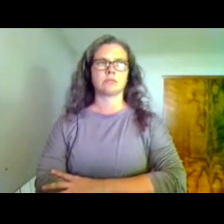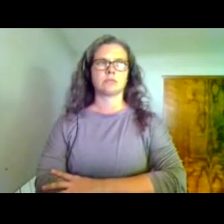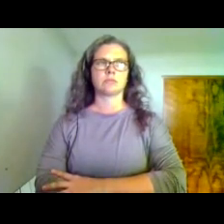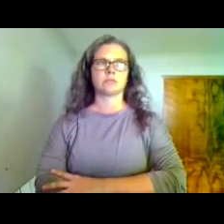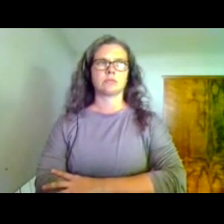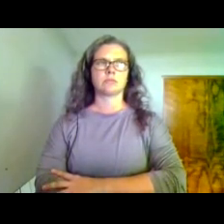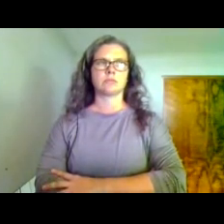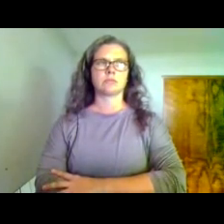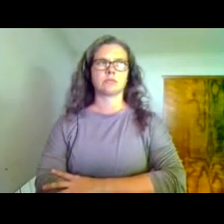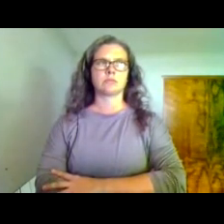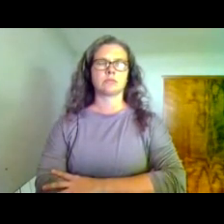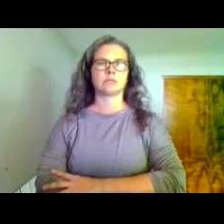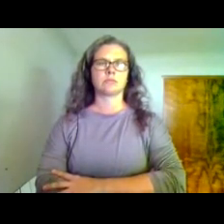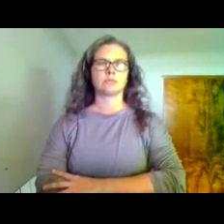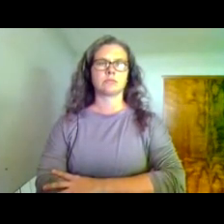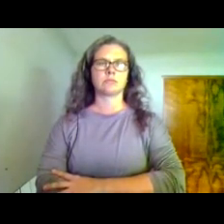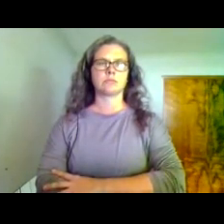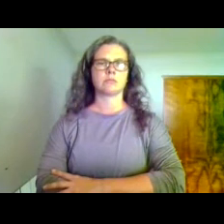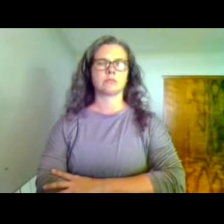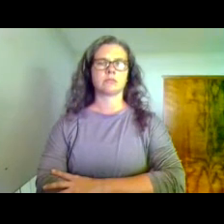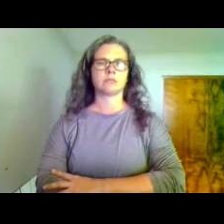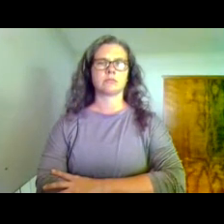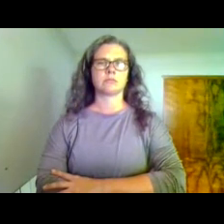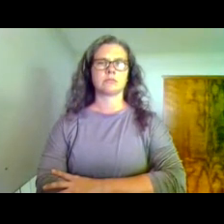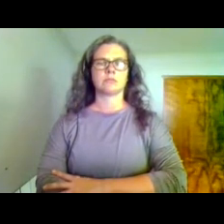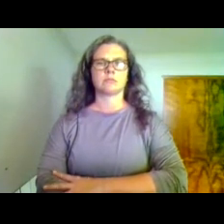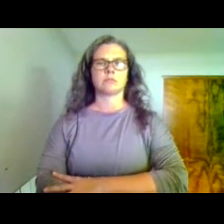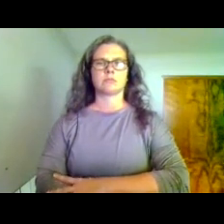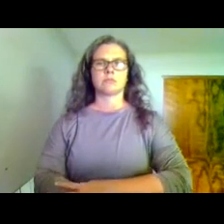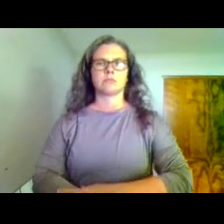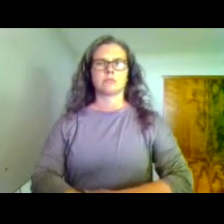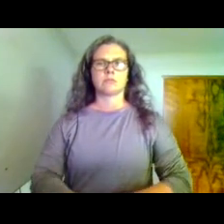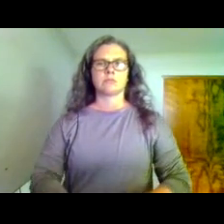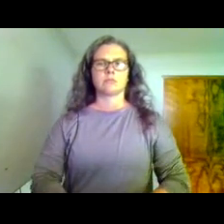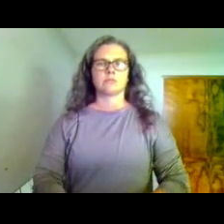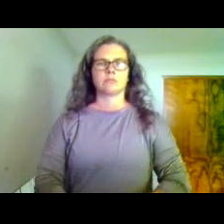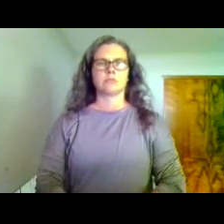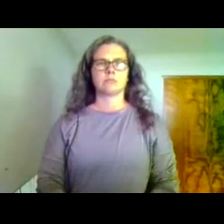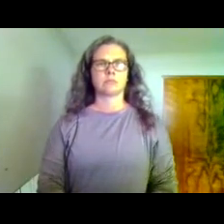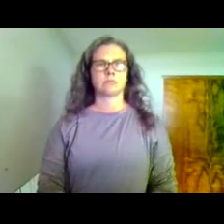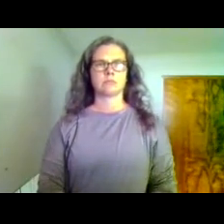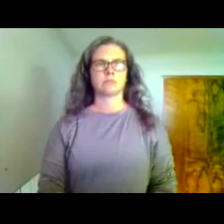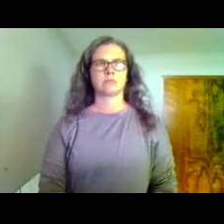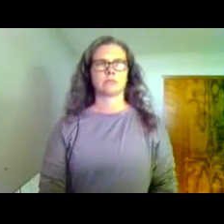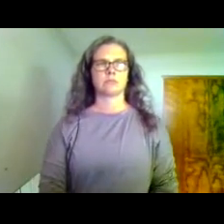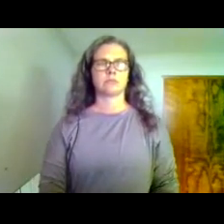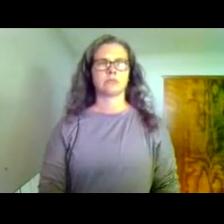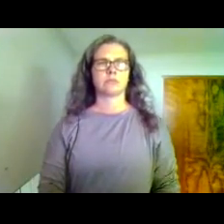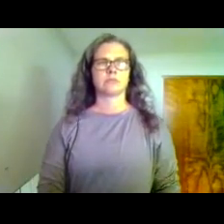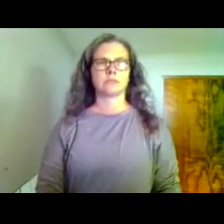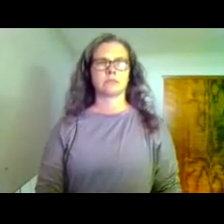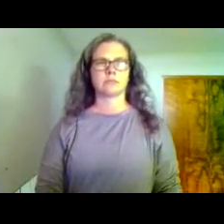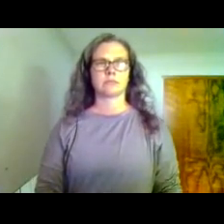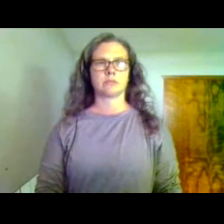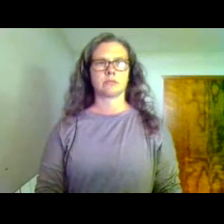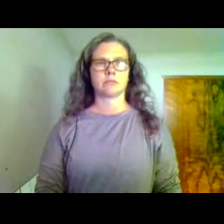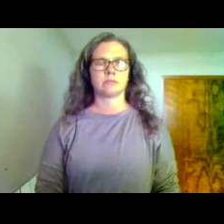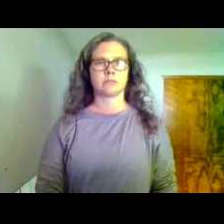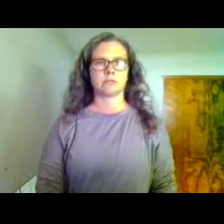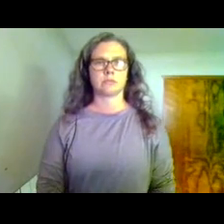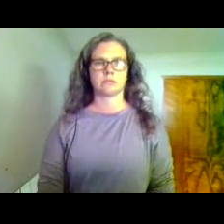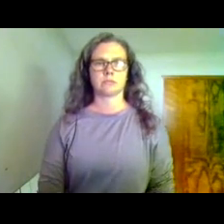once in a while we'll see these where they need to have a 6-foot post spacing in lieu of a 10-foot. Thing to be careful